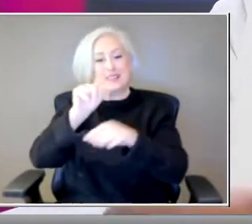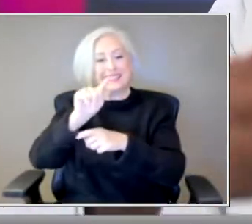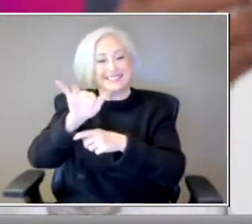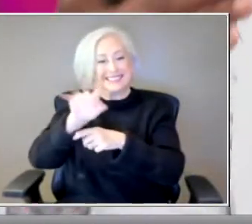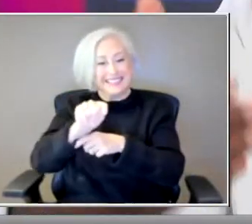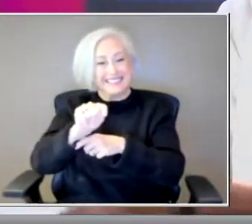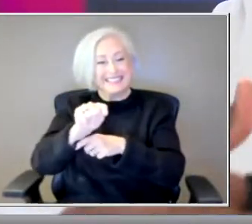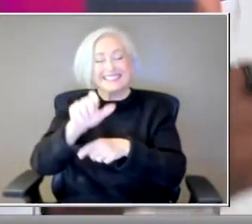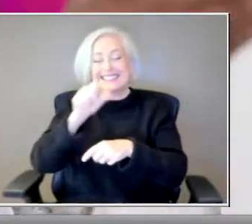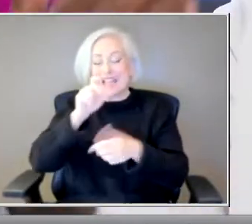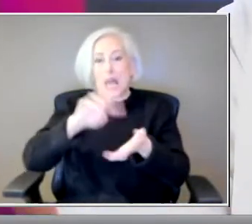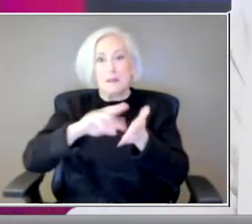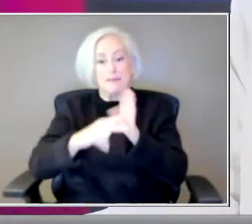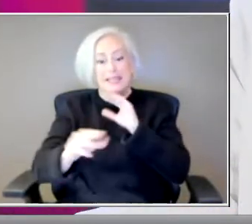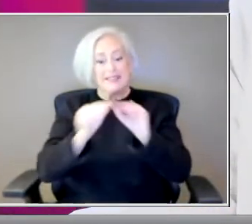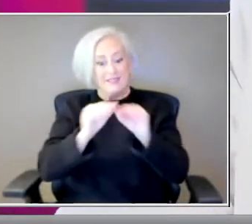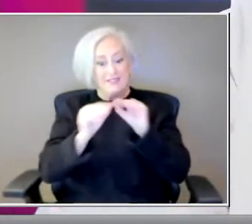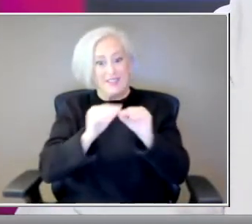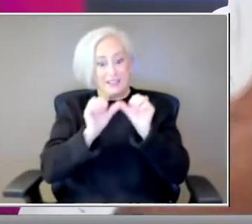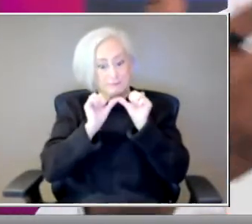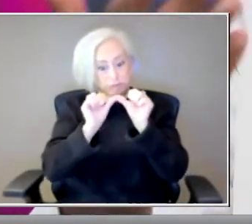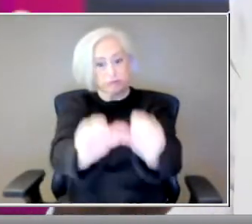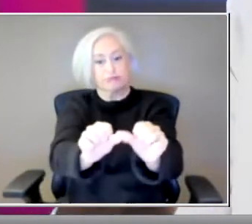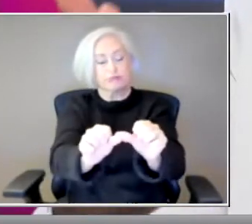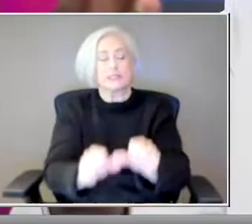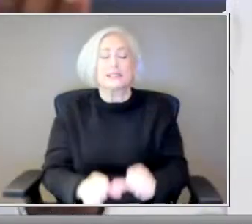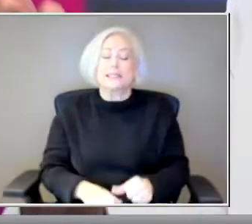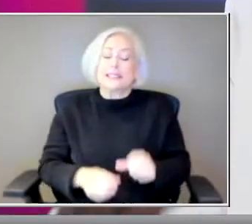then, but then it can re-block again, it can